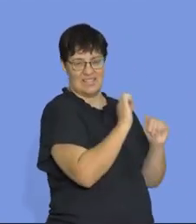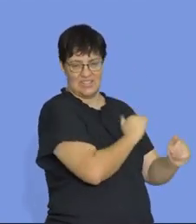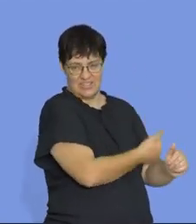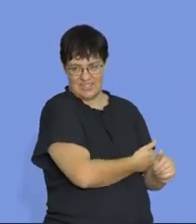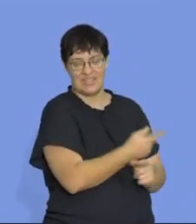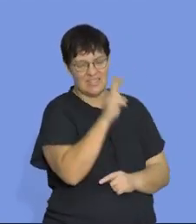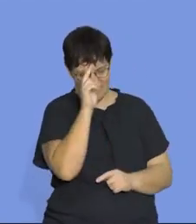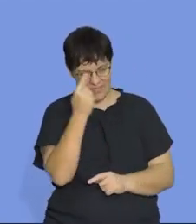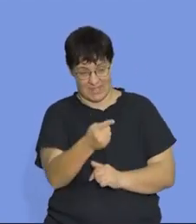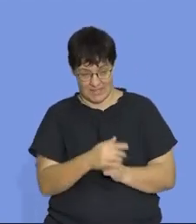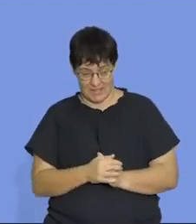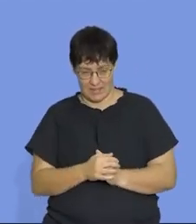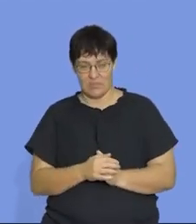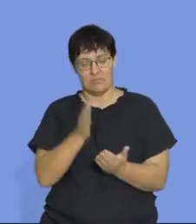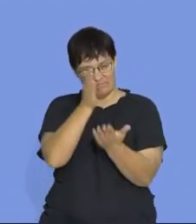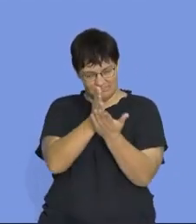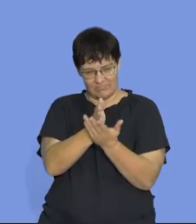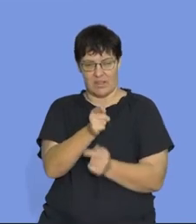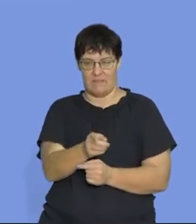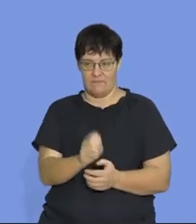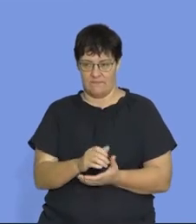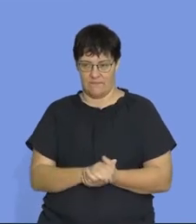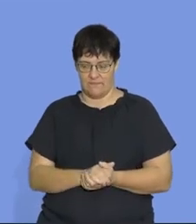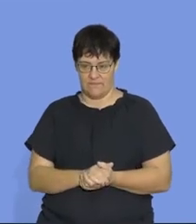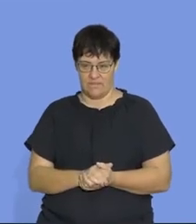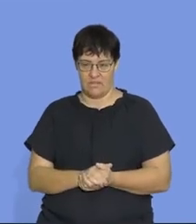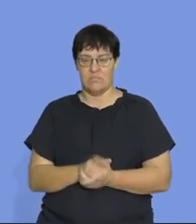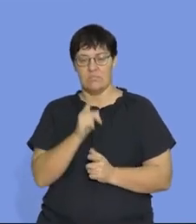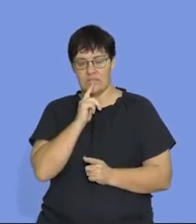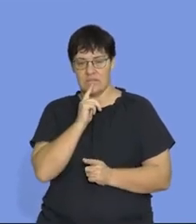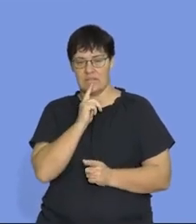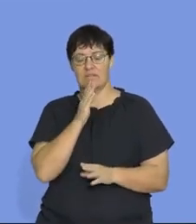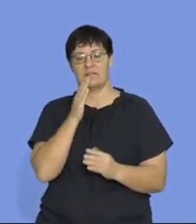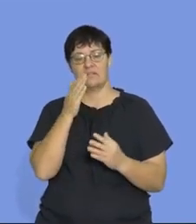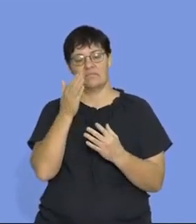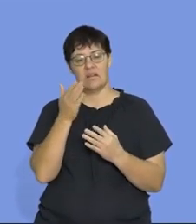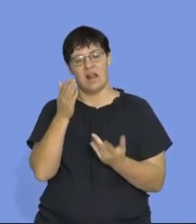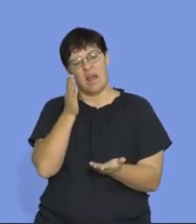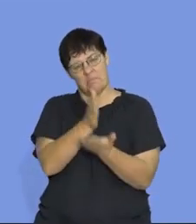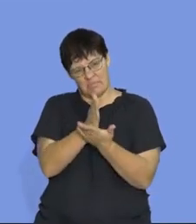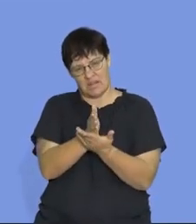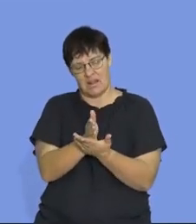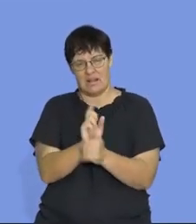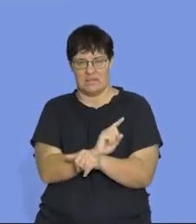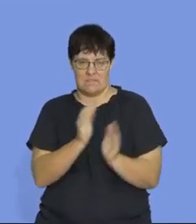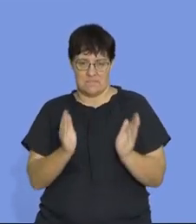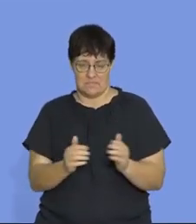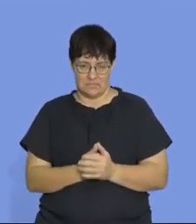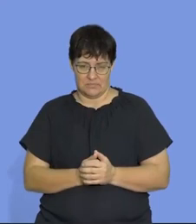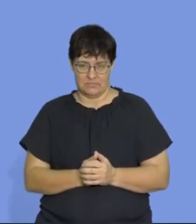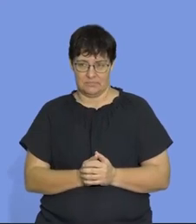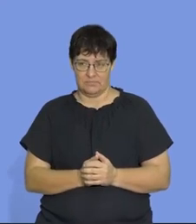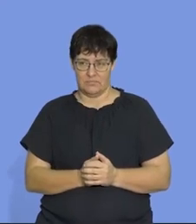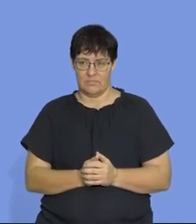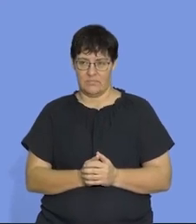of, you know, the activated complex. So it's that intermediate state, right? Okay, so in as